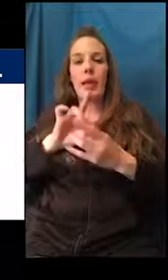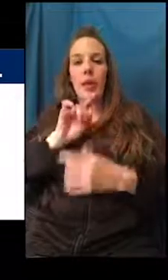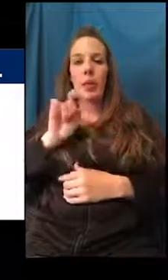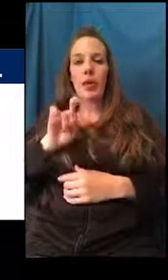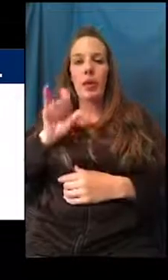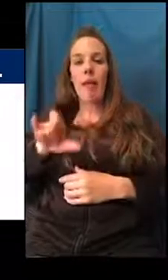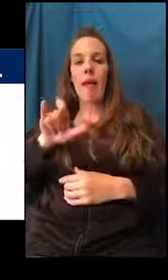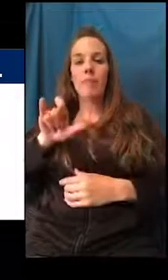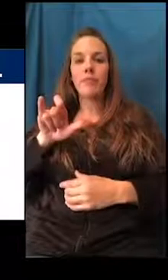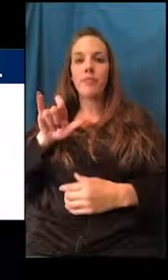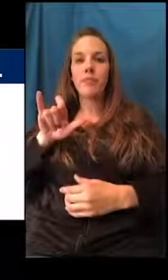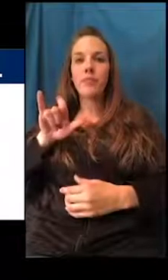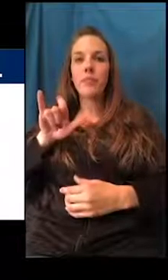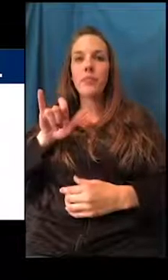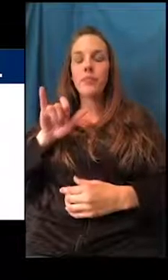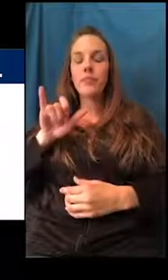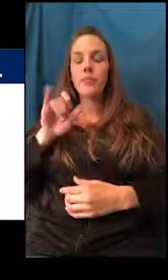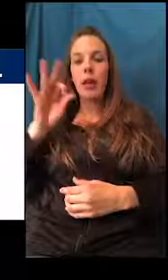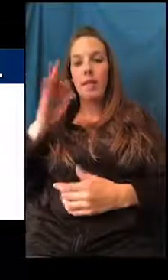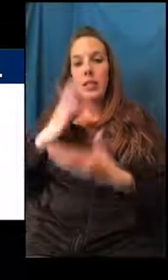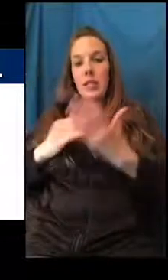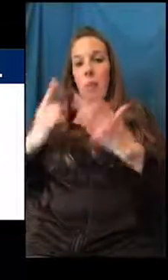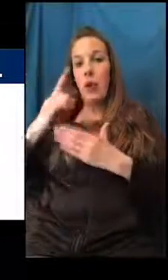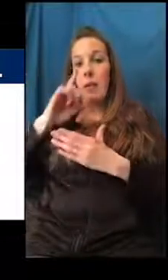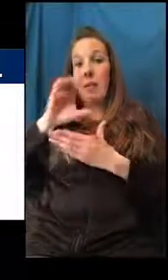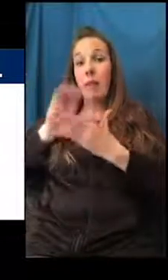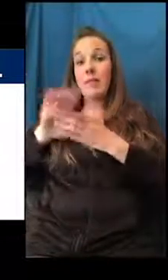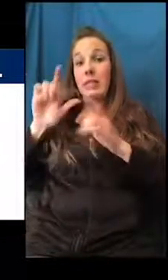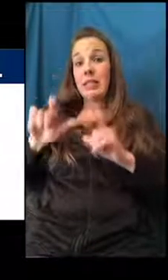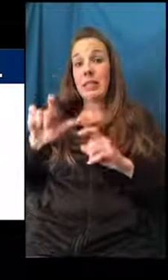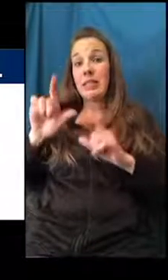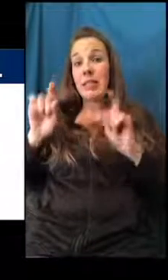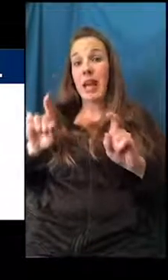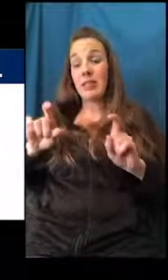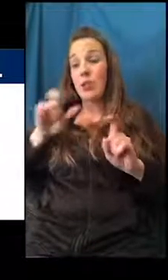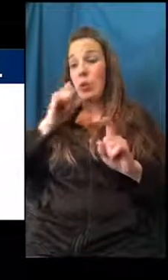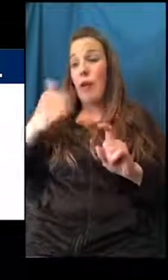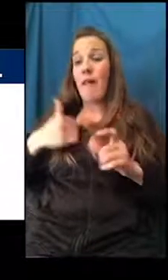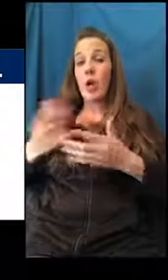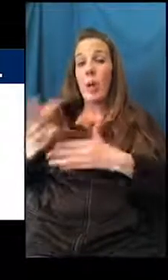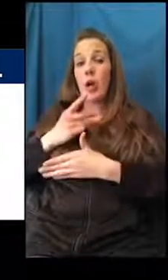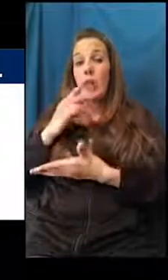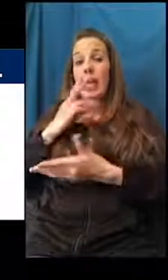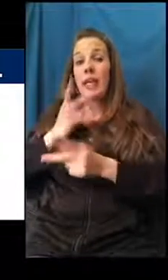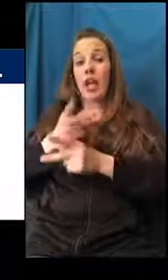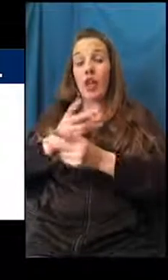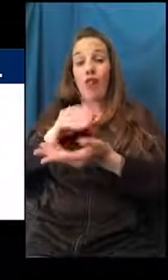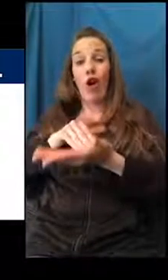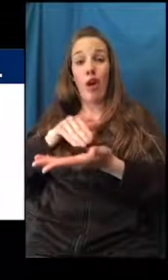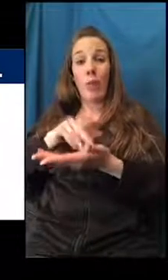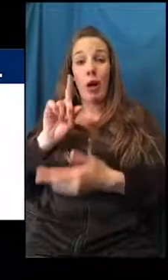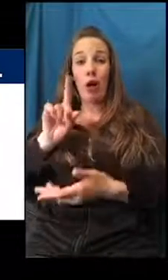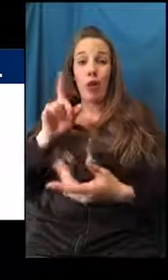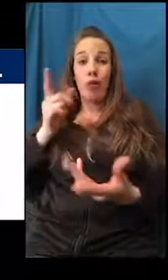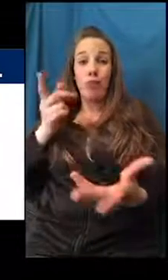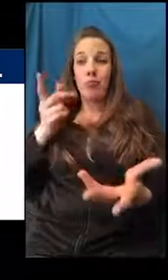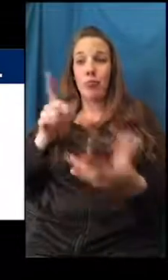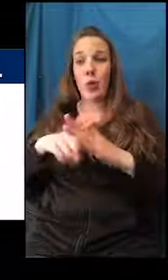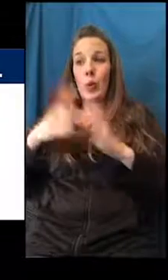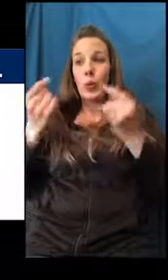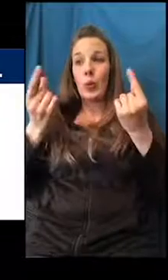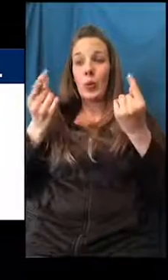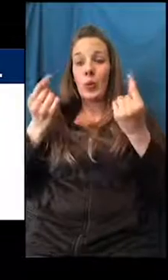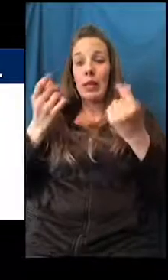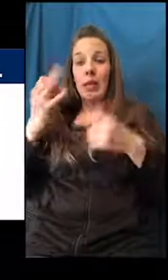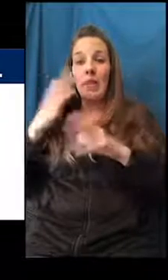is, if someone believes they need tested and they do not have a primary care provider, where should they start if they have symptoms